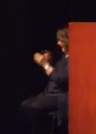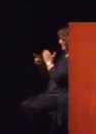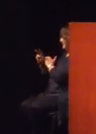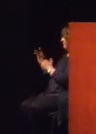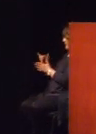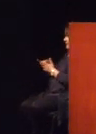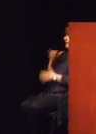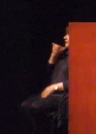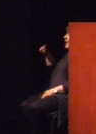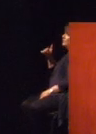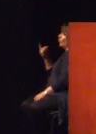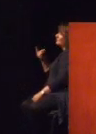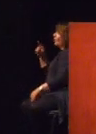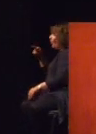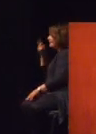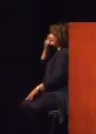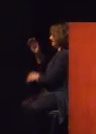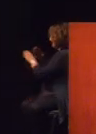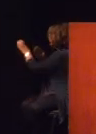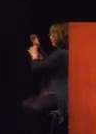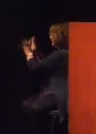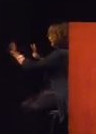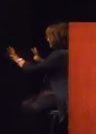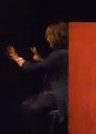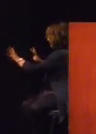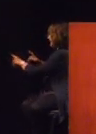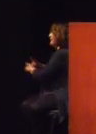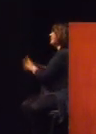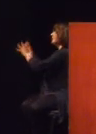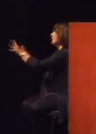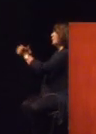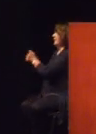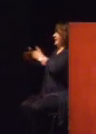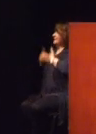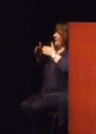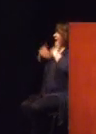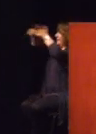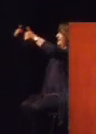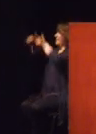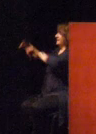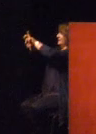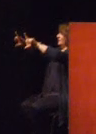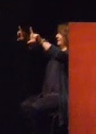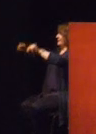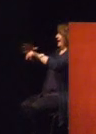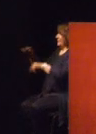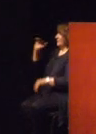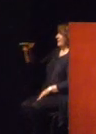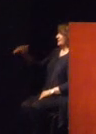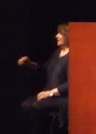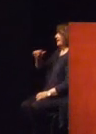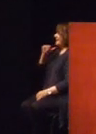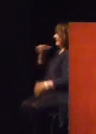gonna see not just construction fences, but construction fences with some happy messaging and some reminders that it's